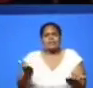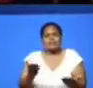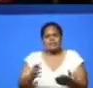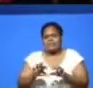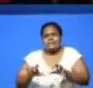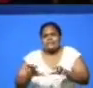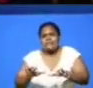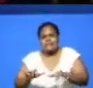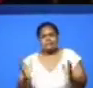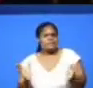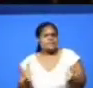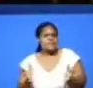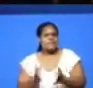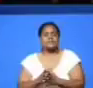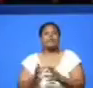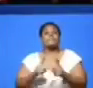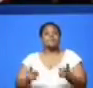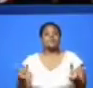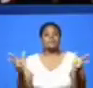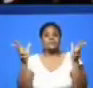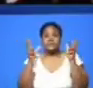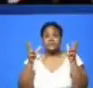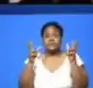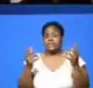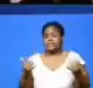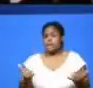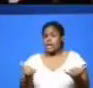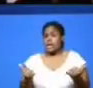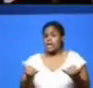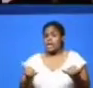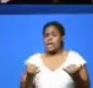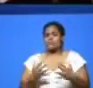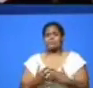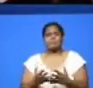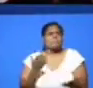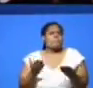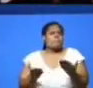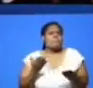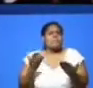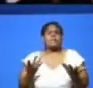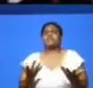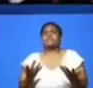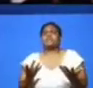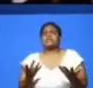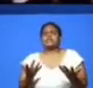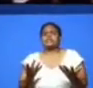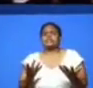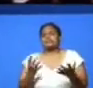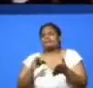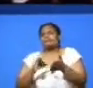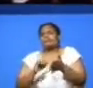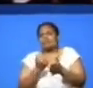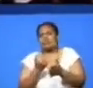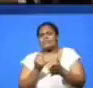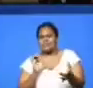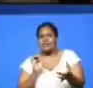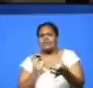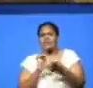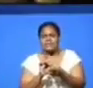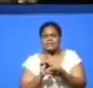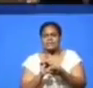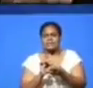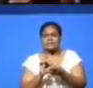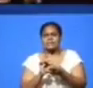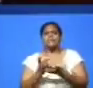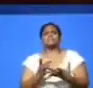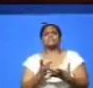type it in the chat. But you're listening to me right now. You are listening. Maybe you're just getting on. So let me keep on saying it until you get